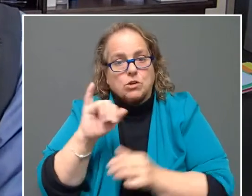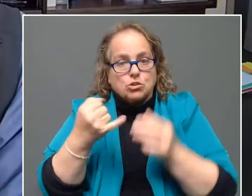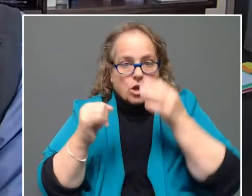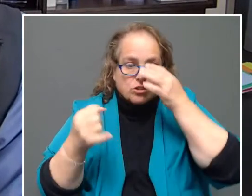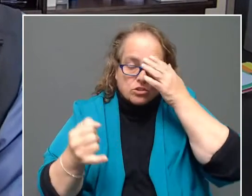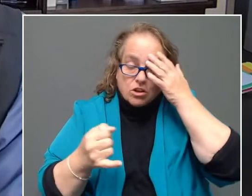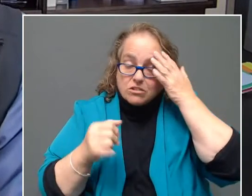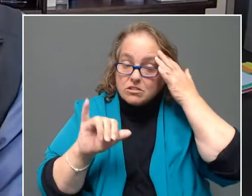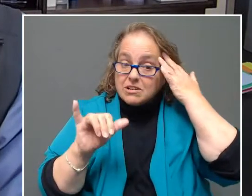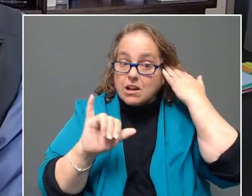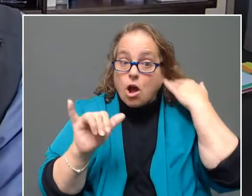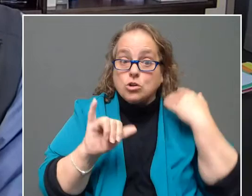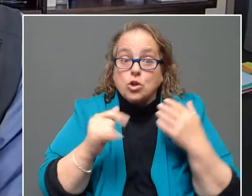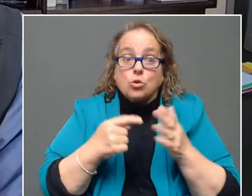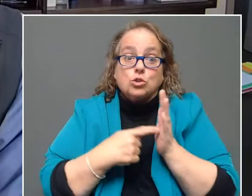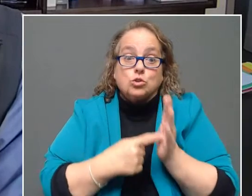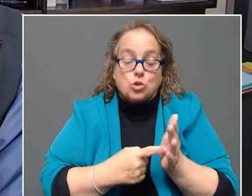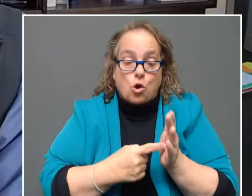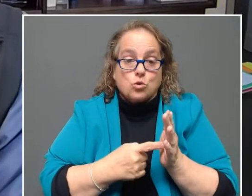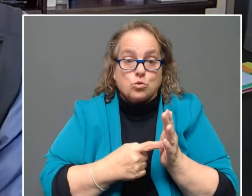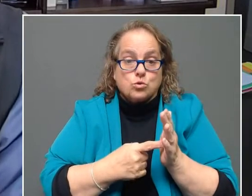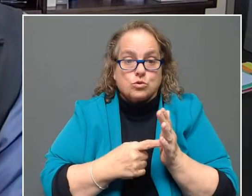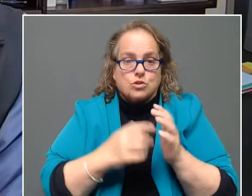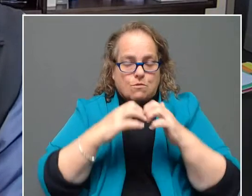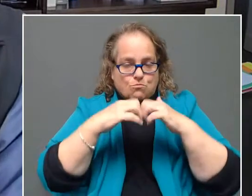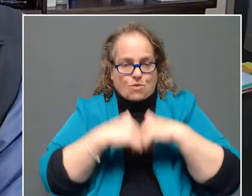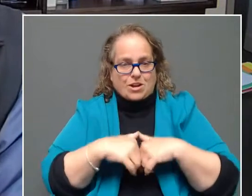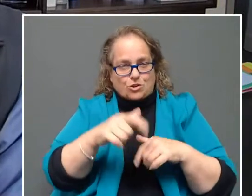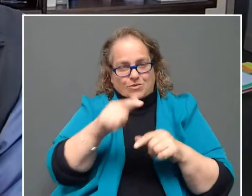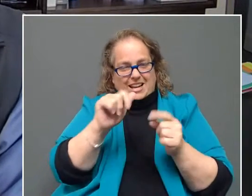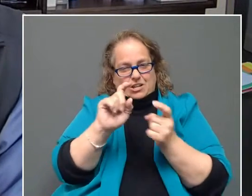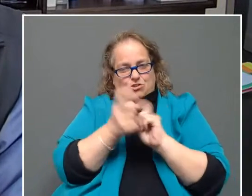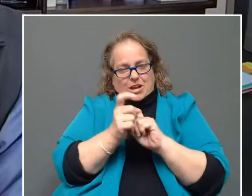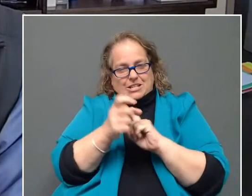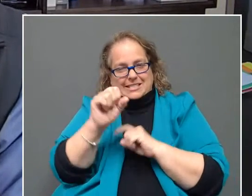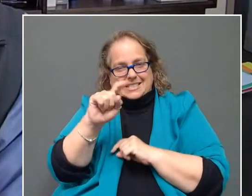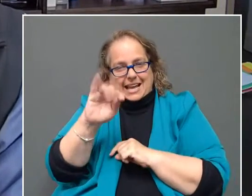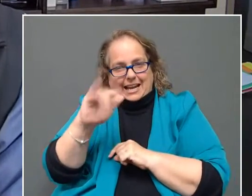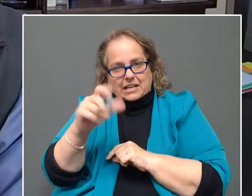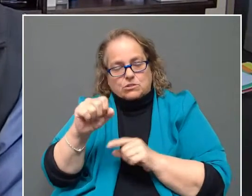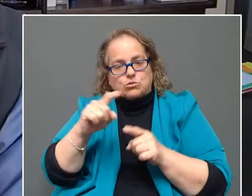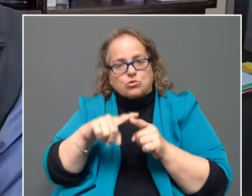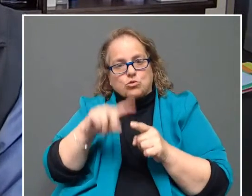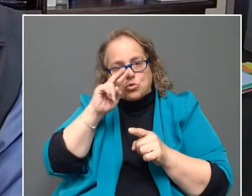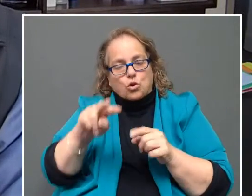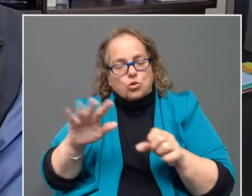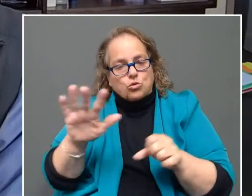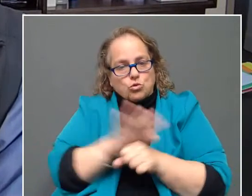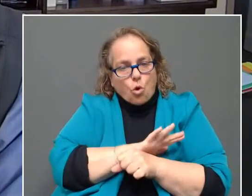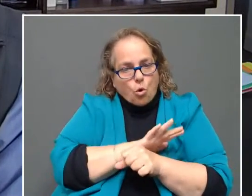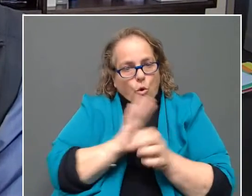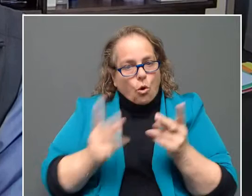also shows breakdowns. You can change the settings to look at the total population, the percent of the total population, or the percent of people